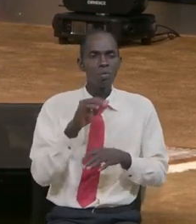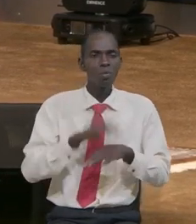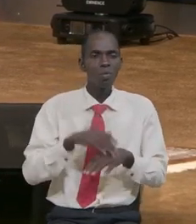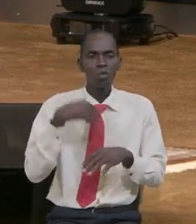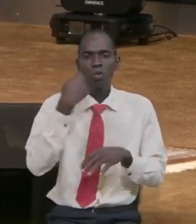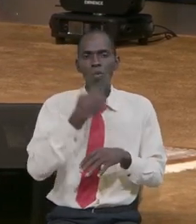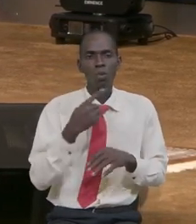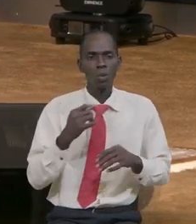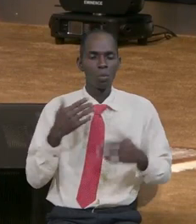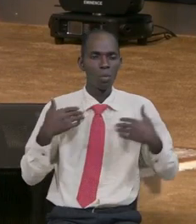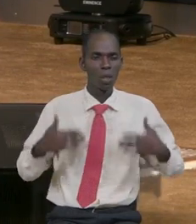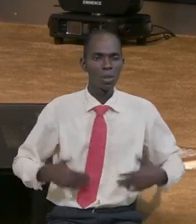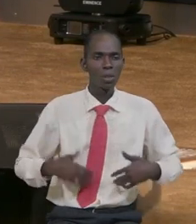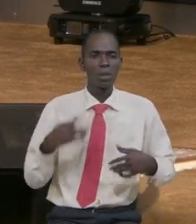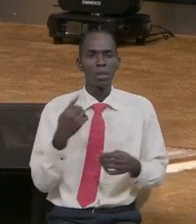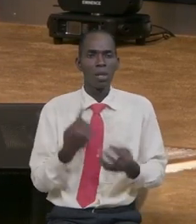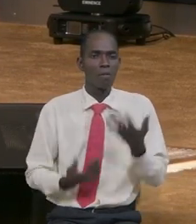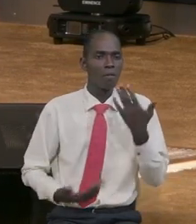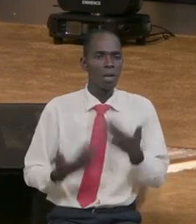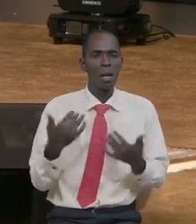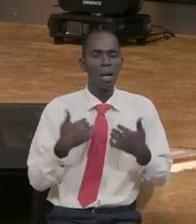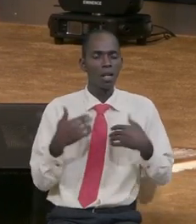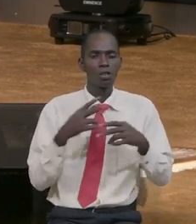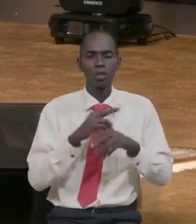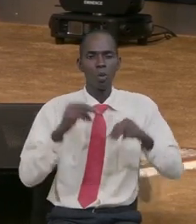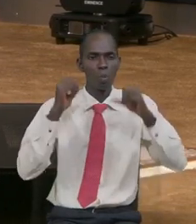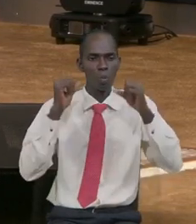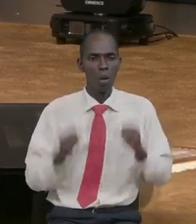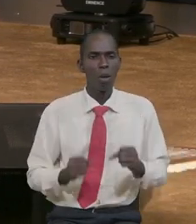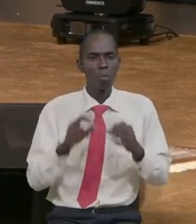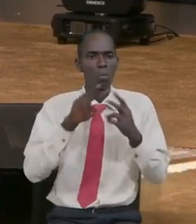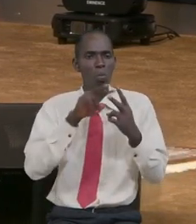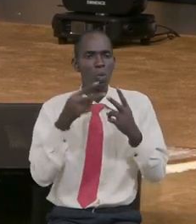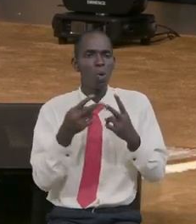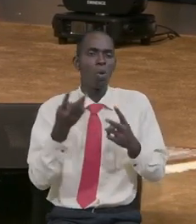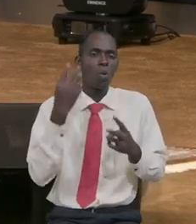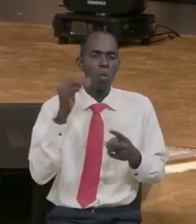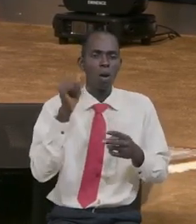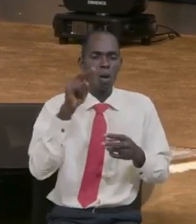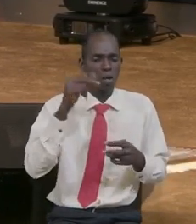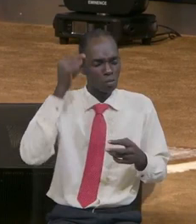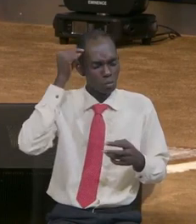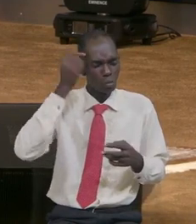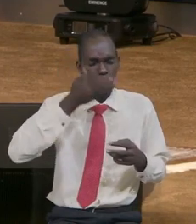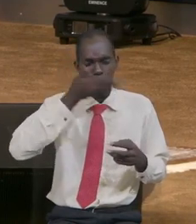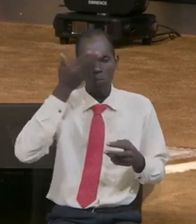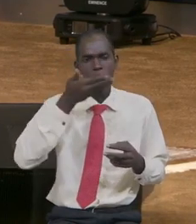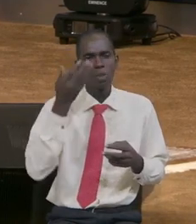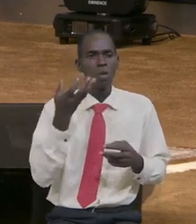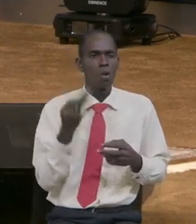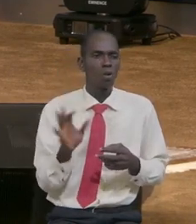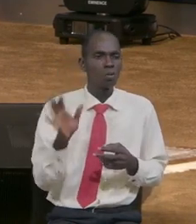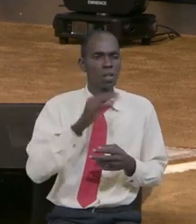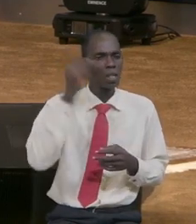whose bodies the fire had no power, nor was an hair of their